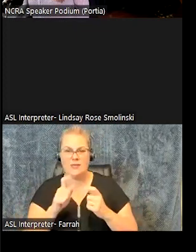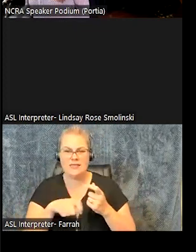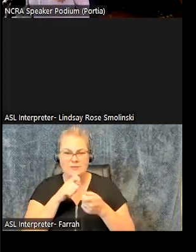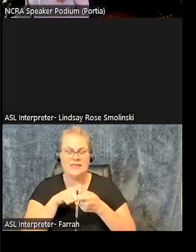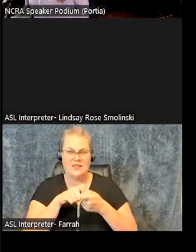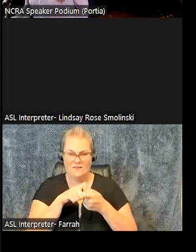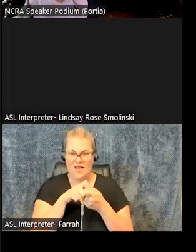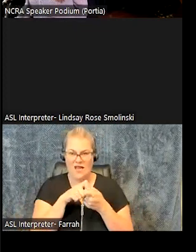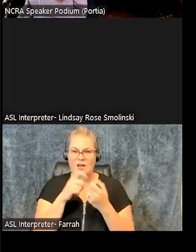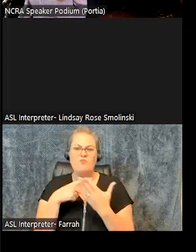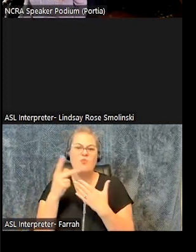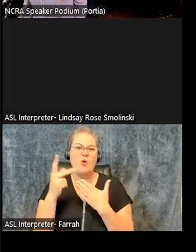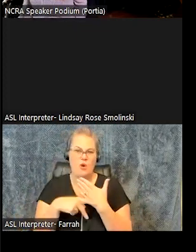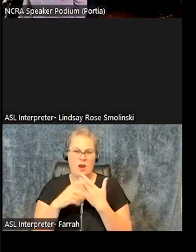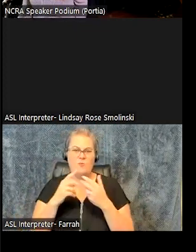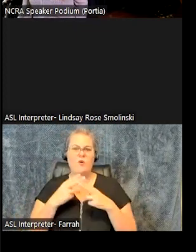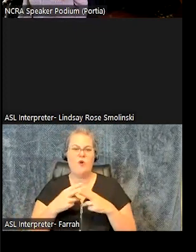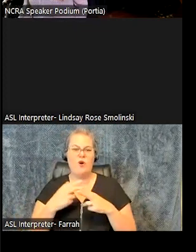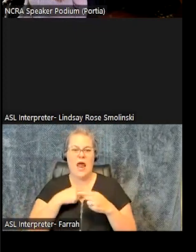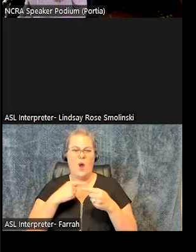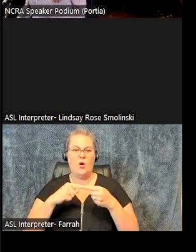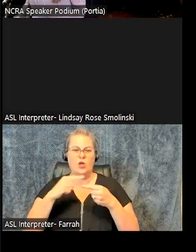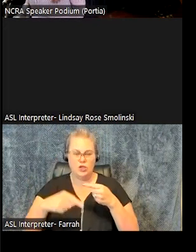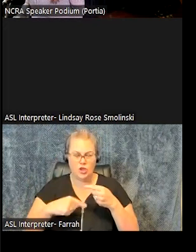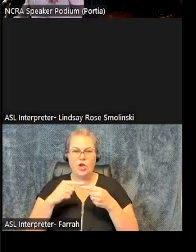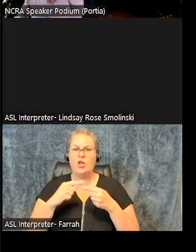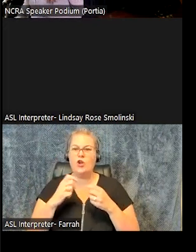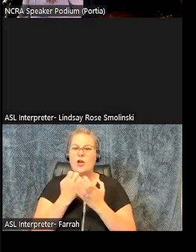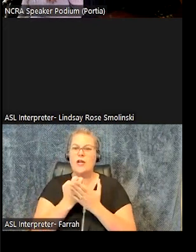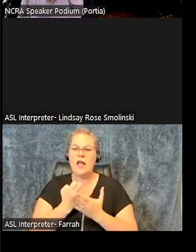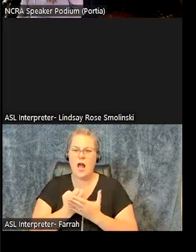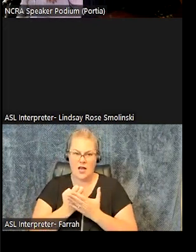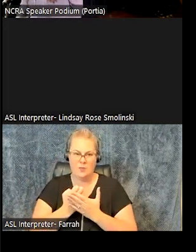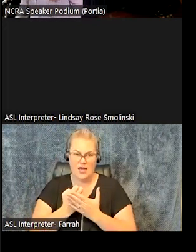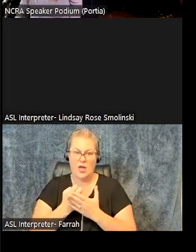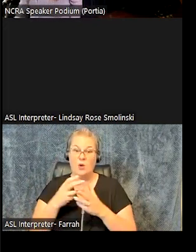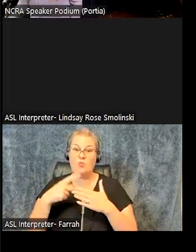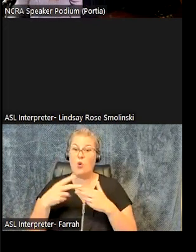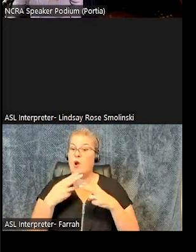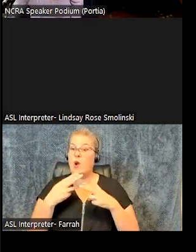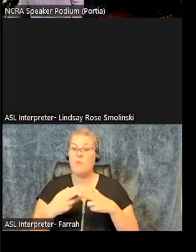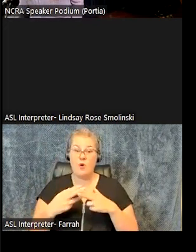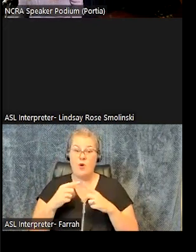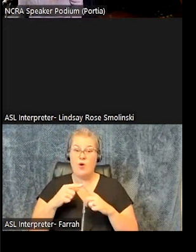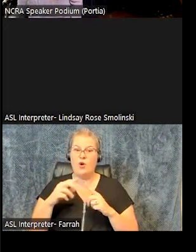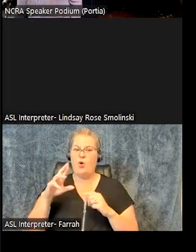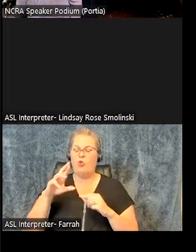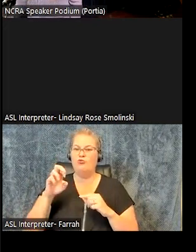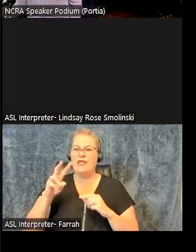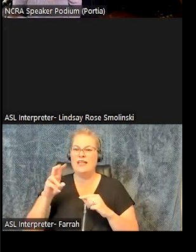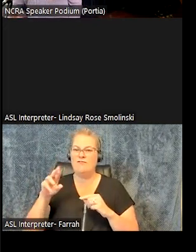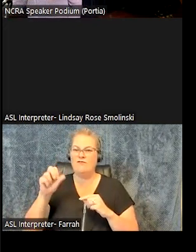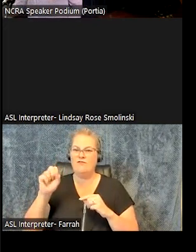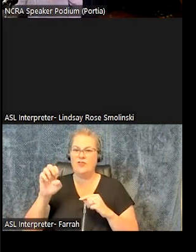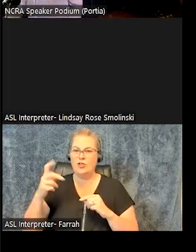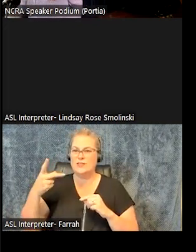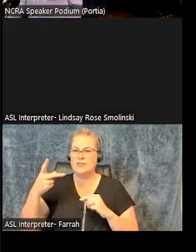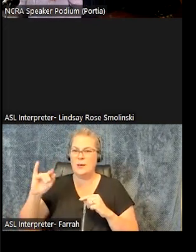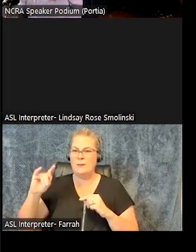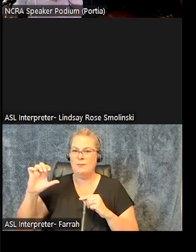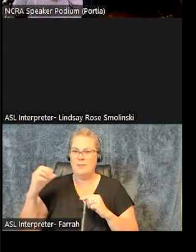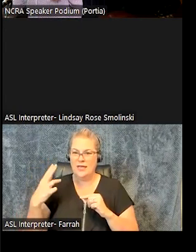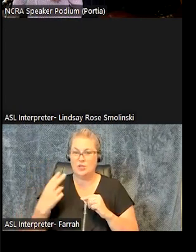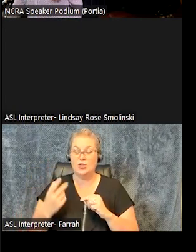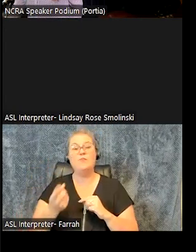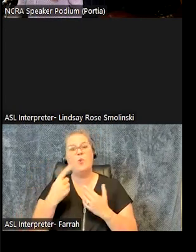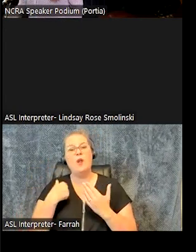called our Circular Economy Program, and that is reverse pitch. And it's one of many programs within our circular economy